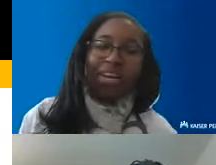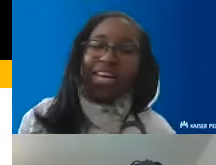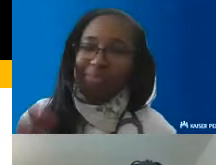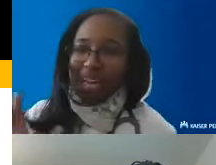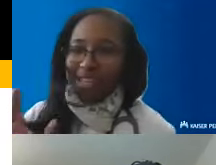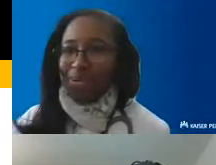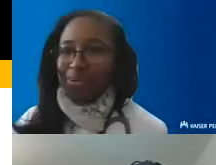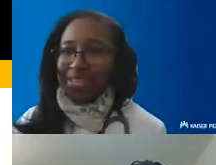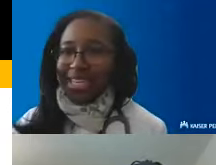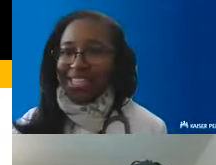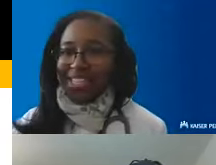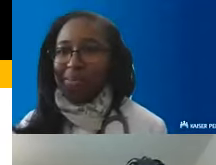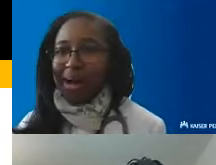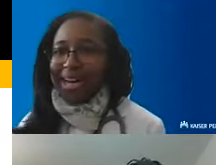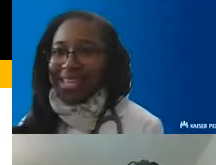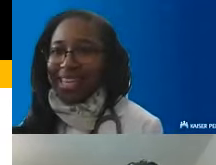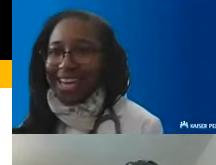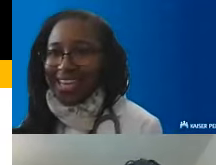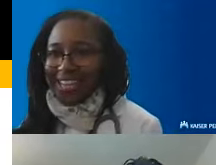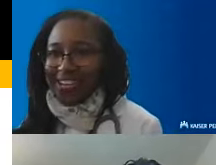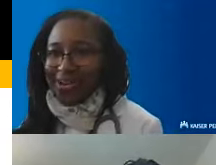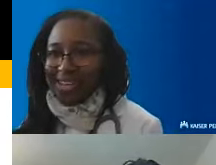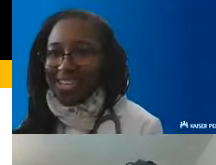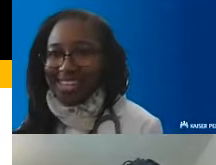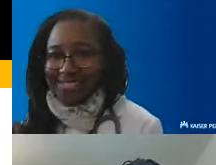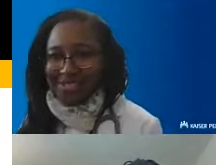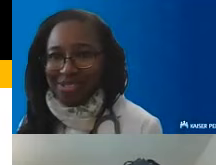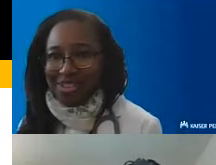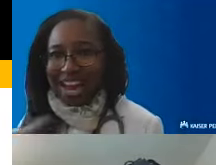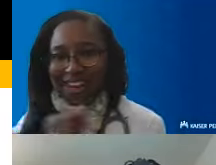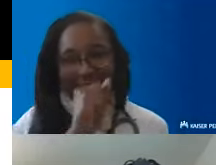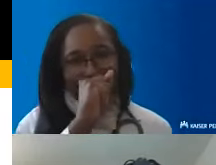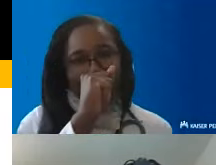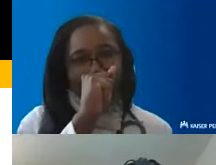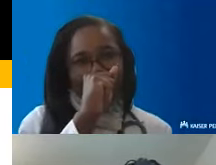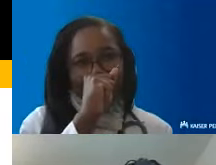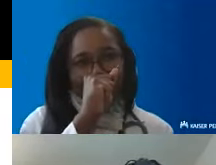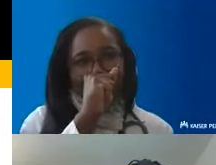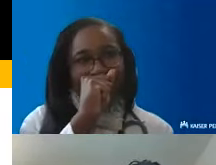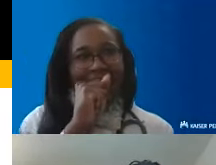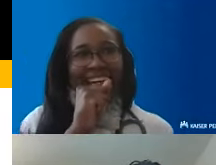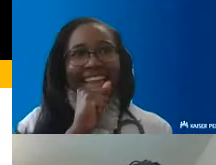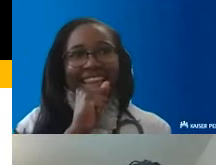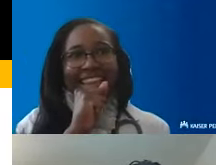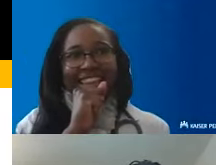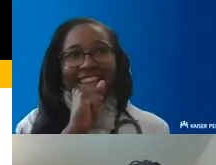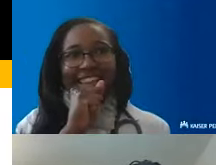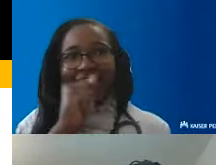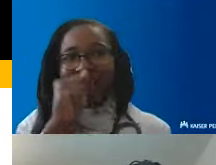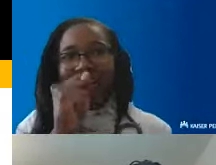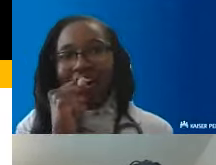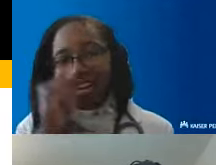I'm going to give my 2-cent soapbox and then let Dr. Owen dive in. But the hardest